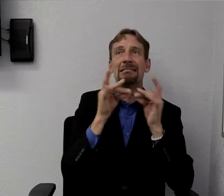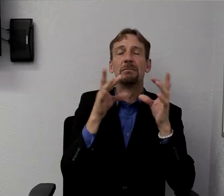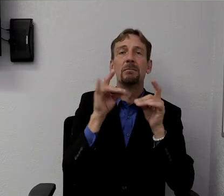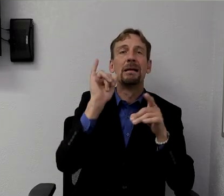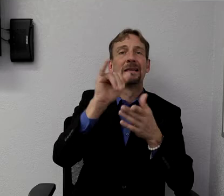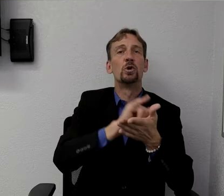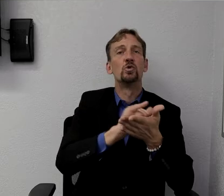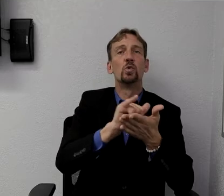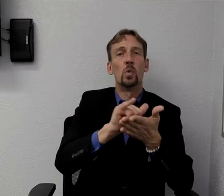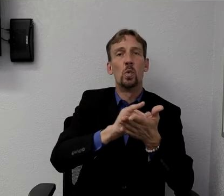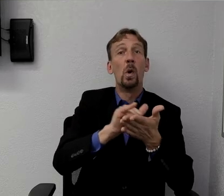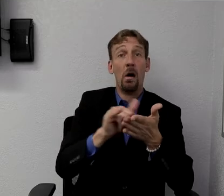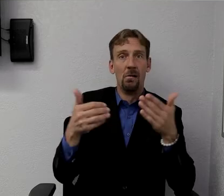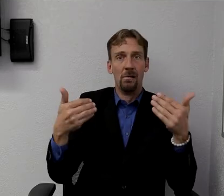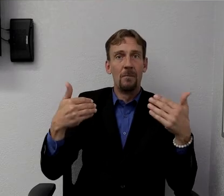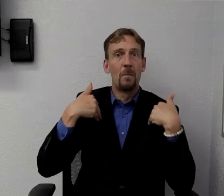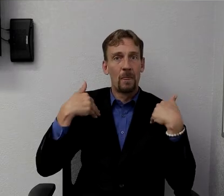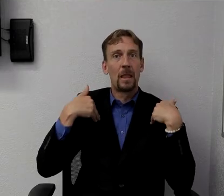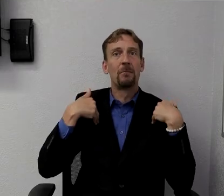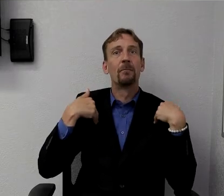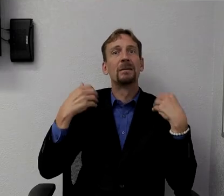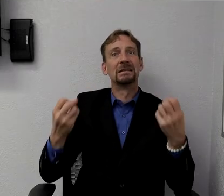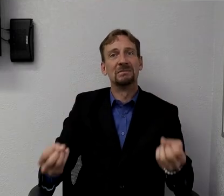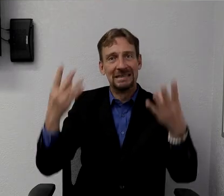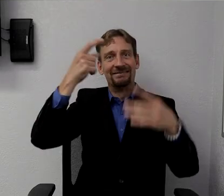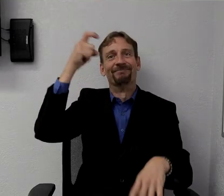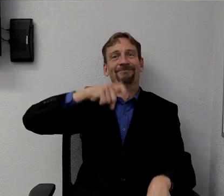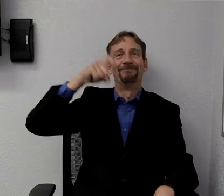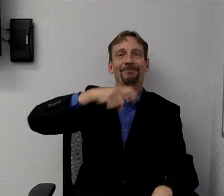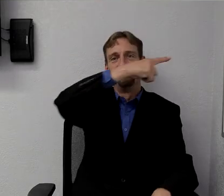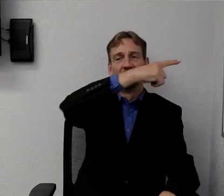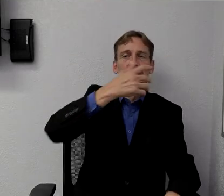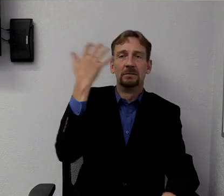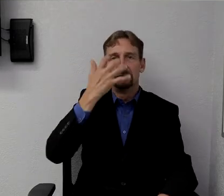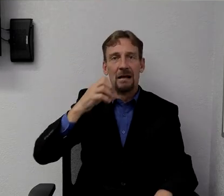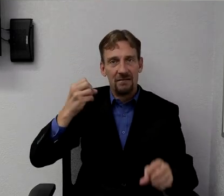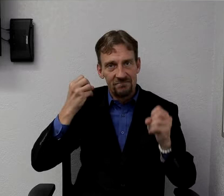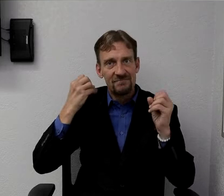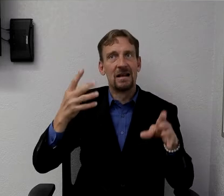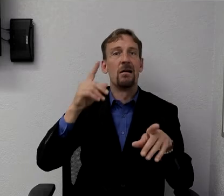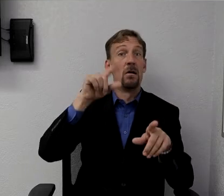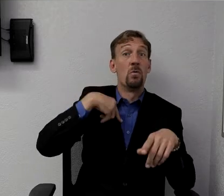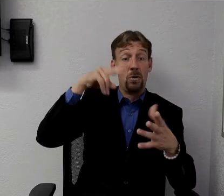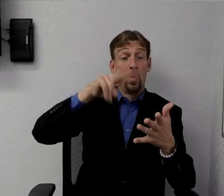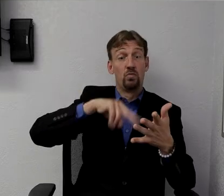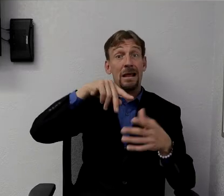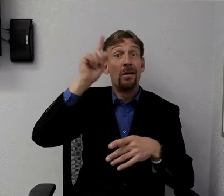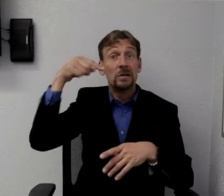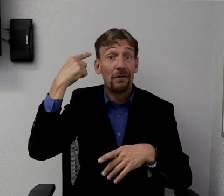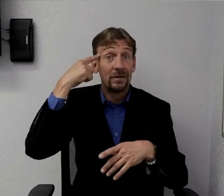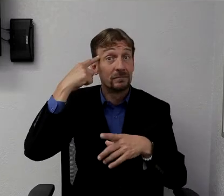has as many ventilators as it needs. We read that the governor of California, Gavin